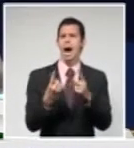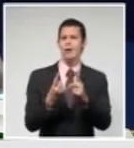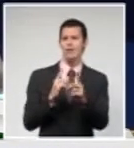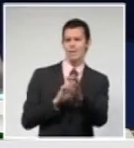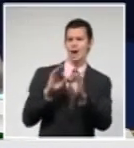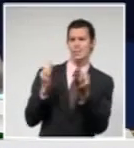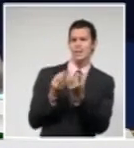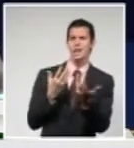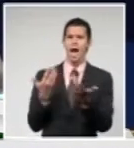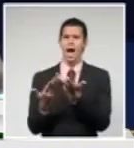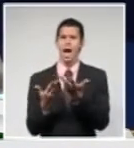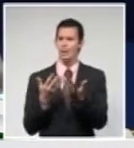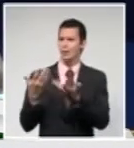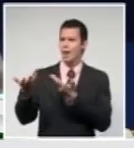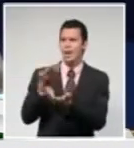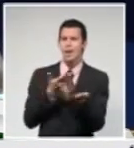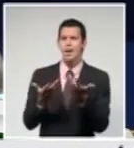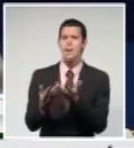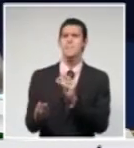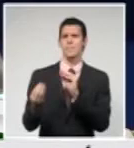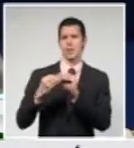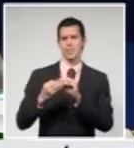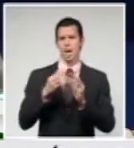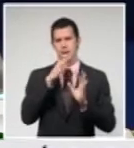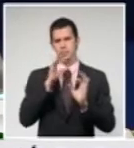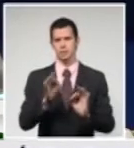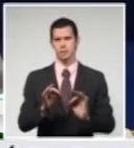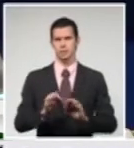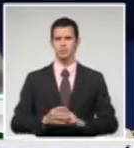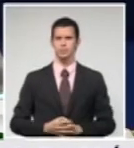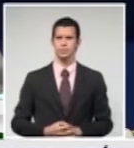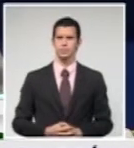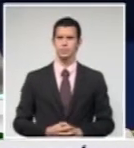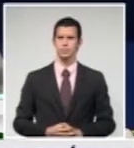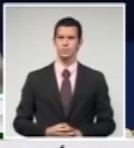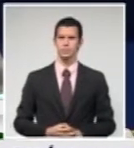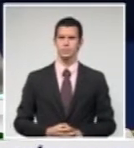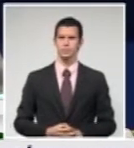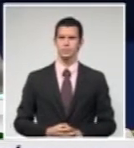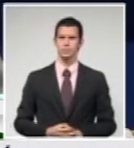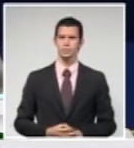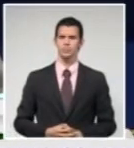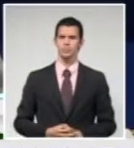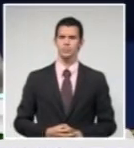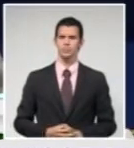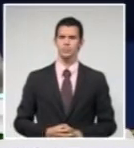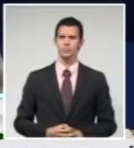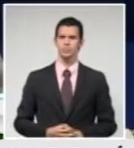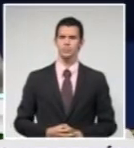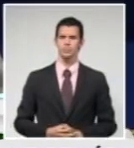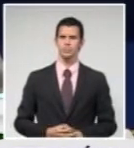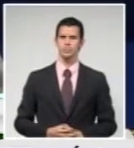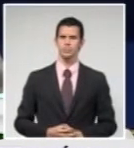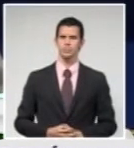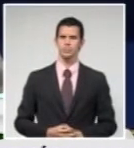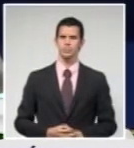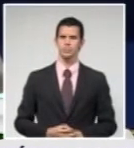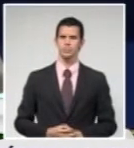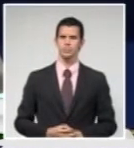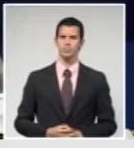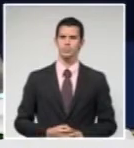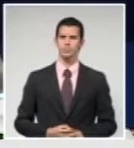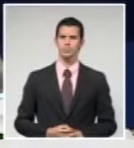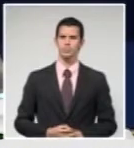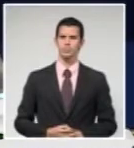Nonetheless, the source of infection in 31 cases reported over the last 15 days is still